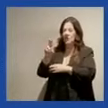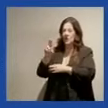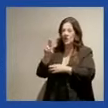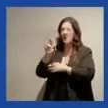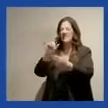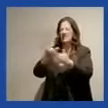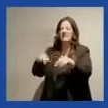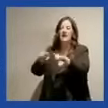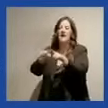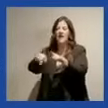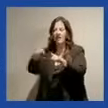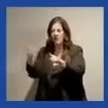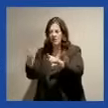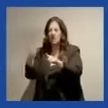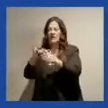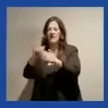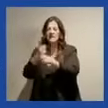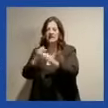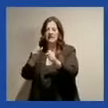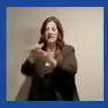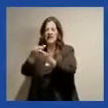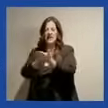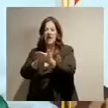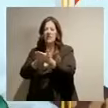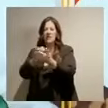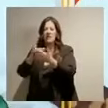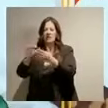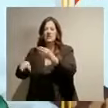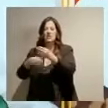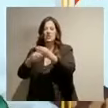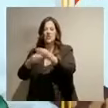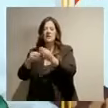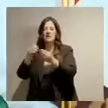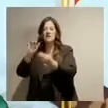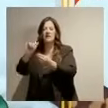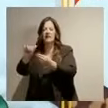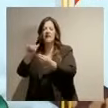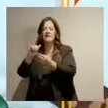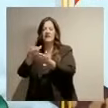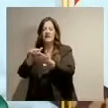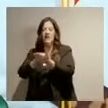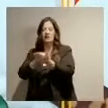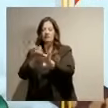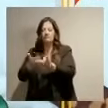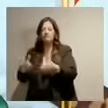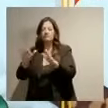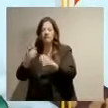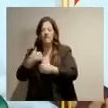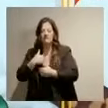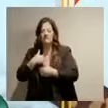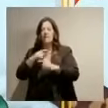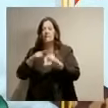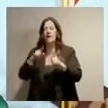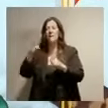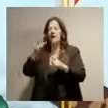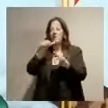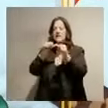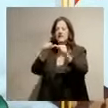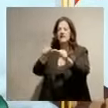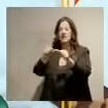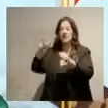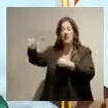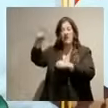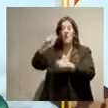that basically surplus account, checking account of sorts. So that's the difference. They will have, and they continue to have their point of view.